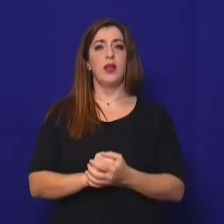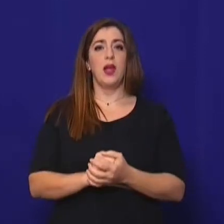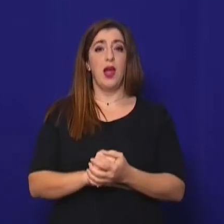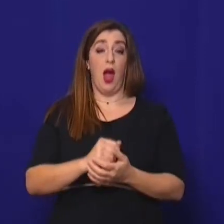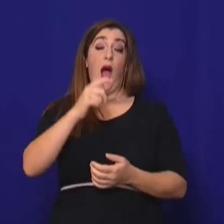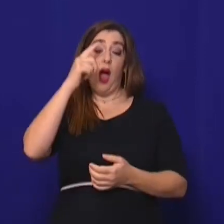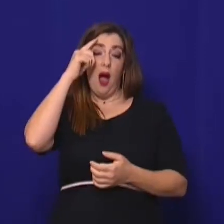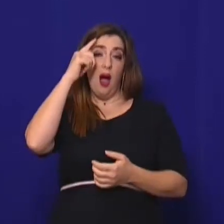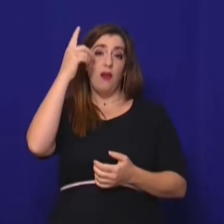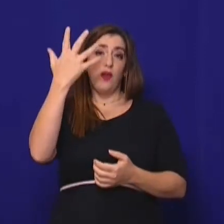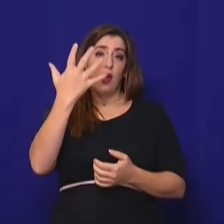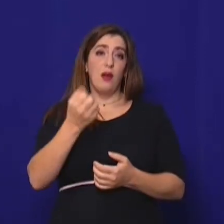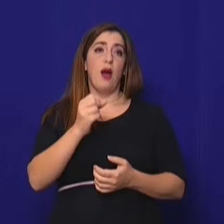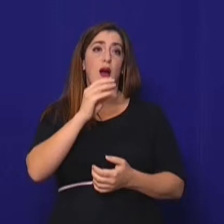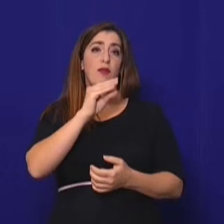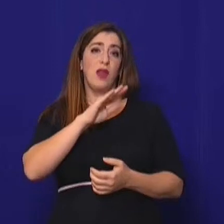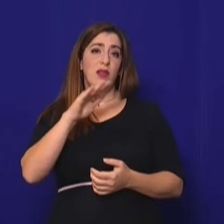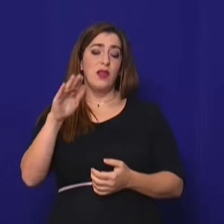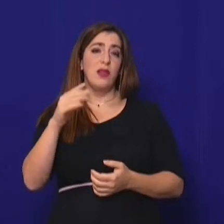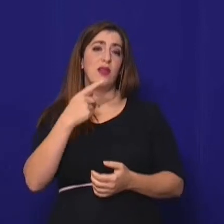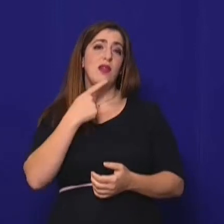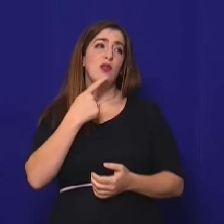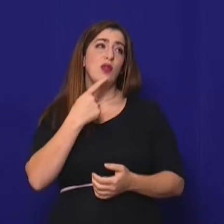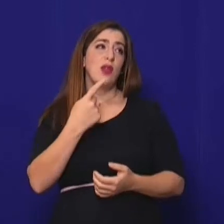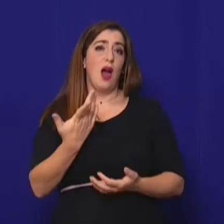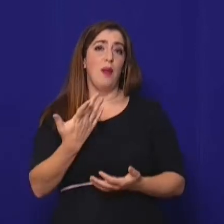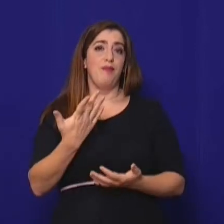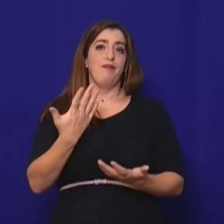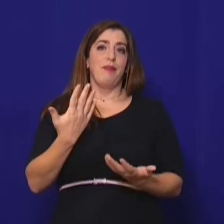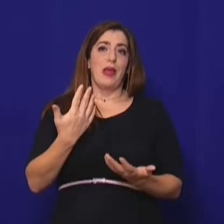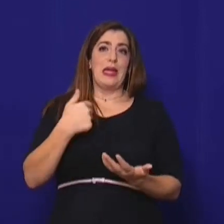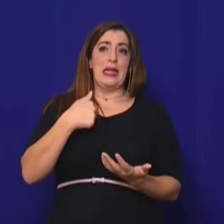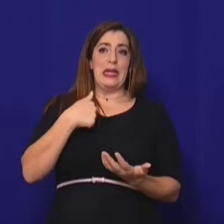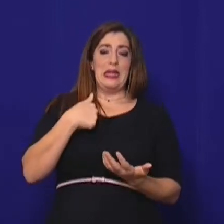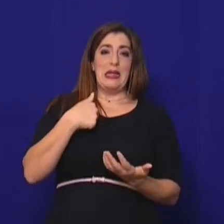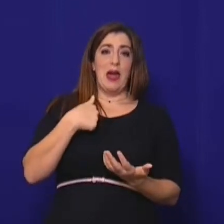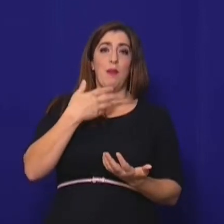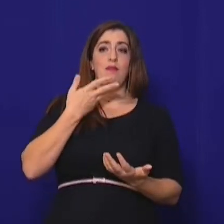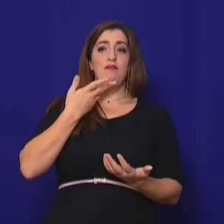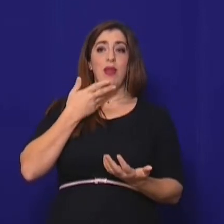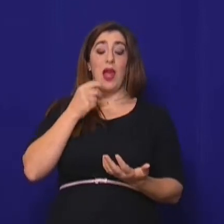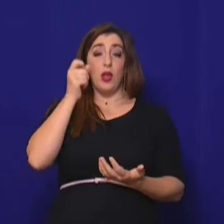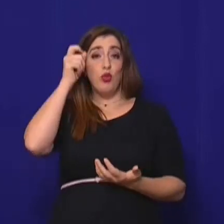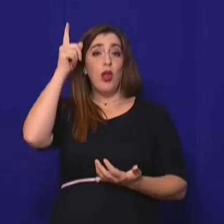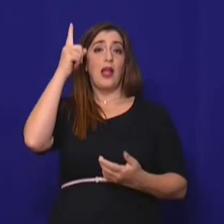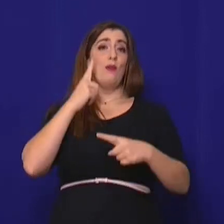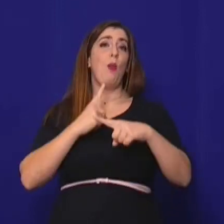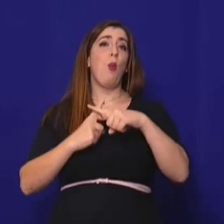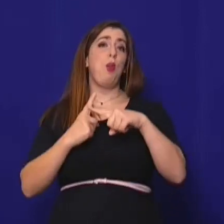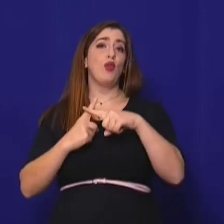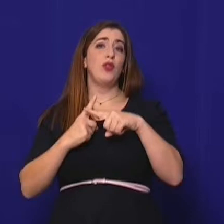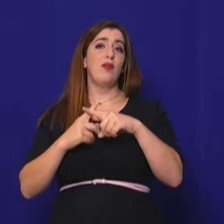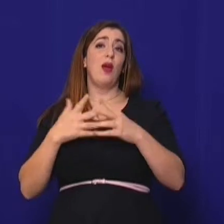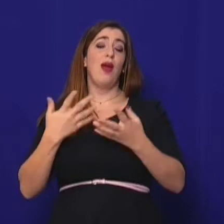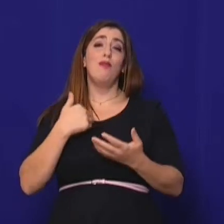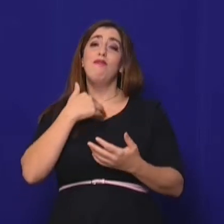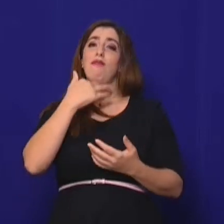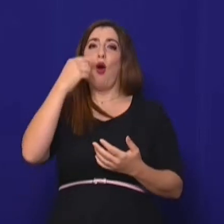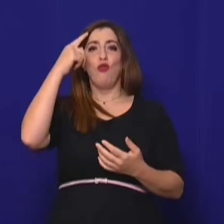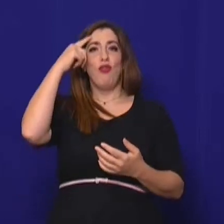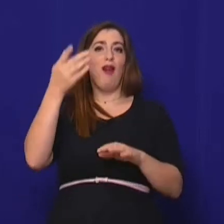jgħidulna li inti sa meta ġie konfermat il-każ dan ikun għadek ma tkunx taf u allura diġà kien hemm